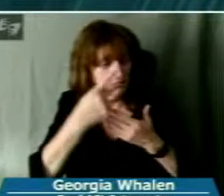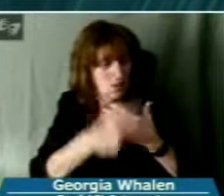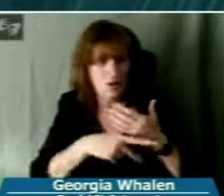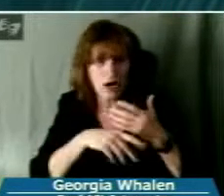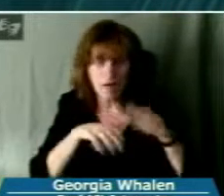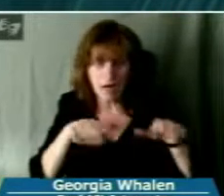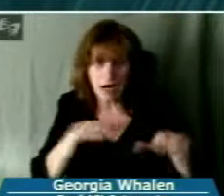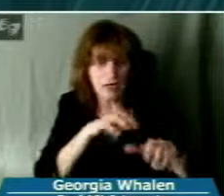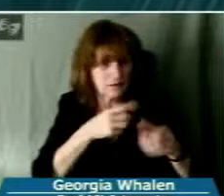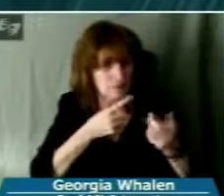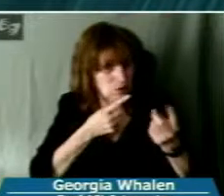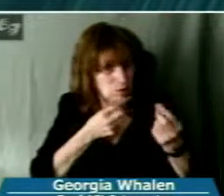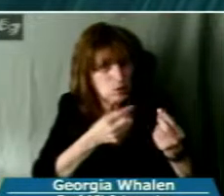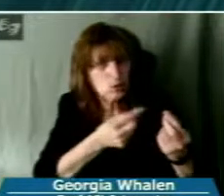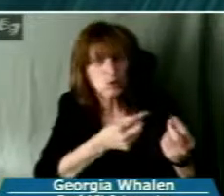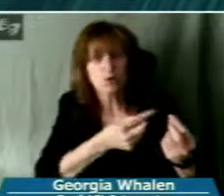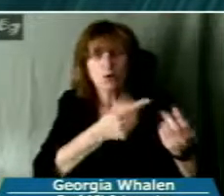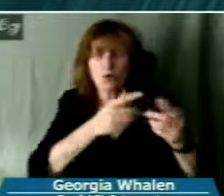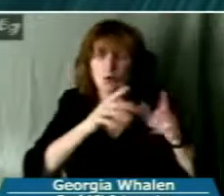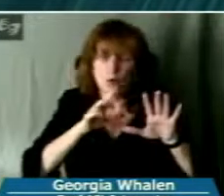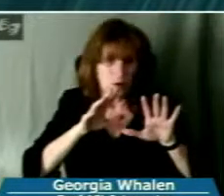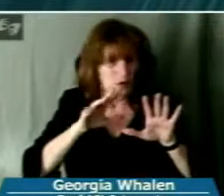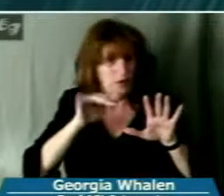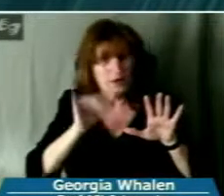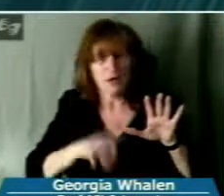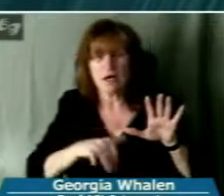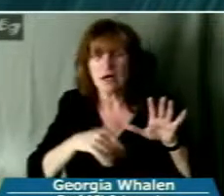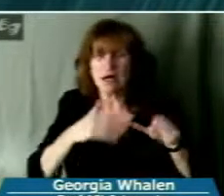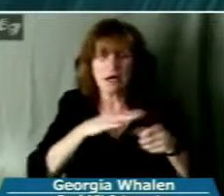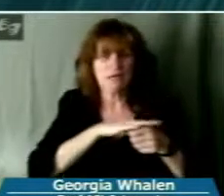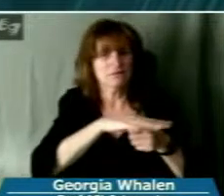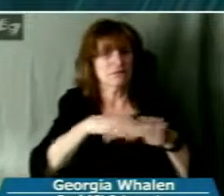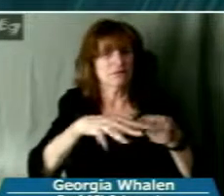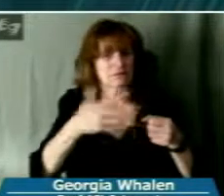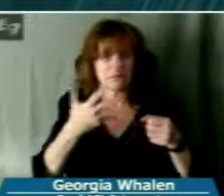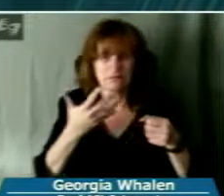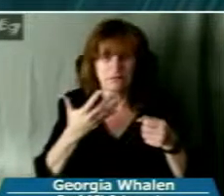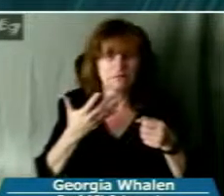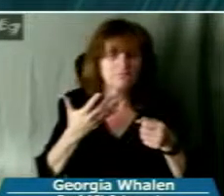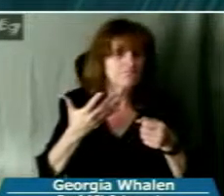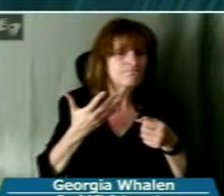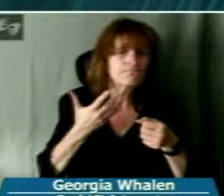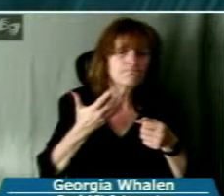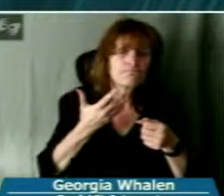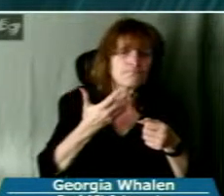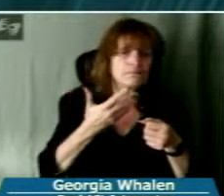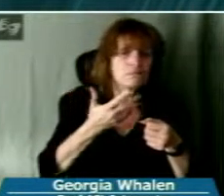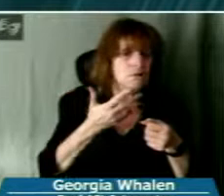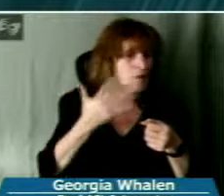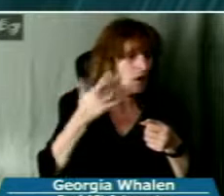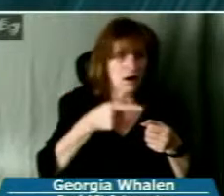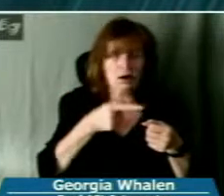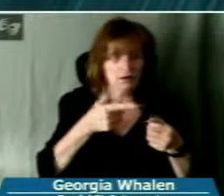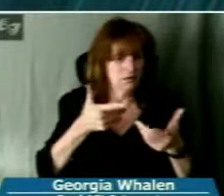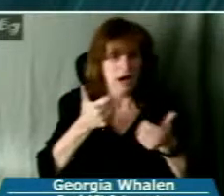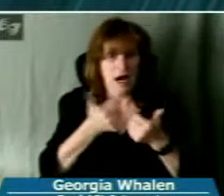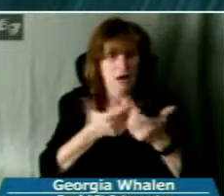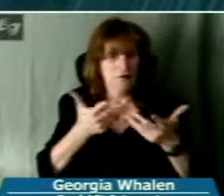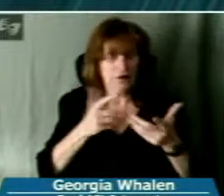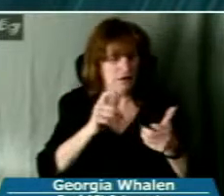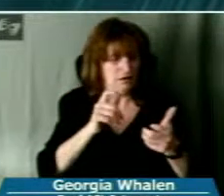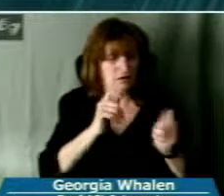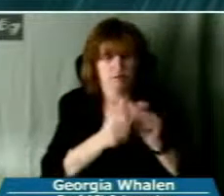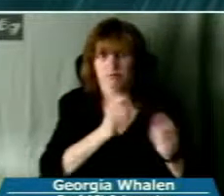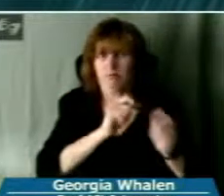are going to be impacted significantly by COVID-19 for a long period of time. And some examples of that are issues